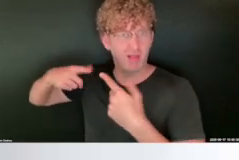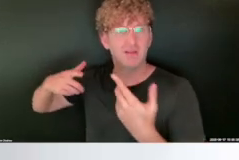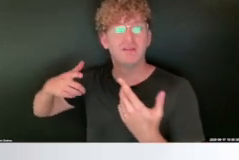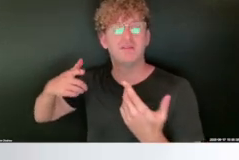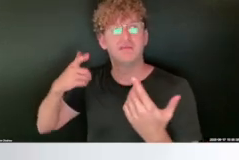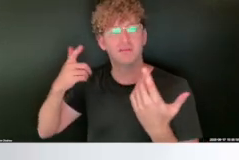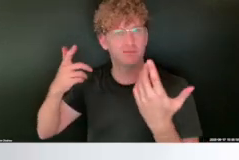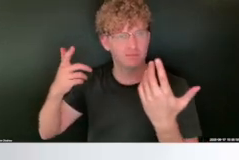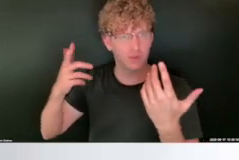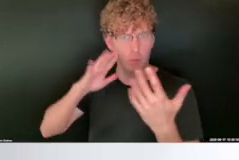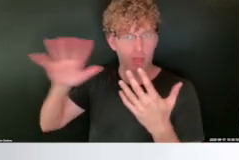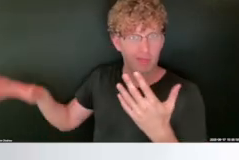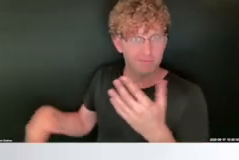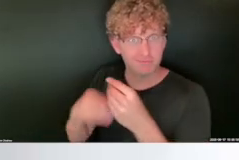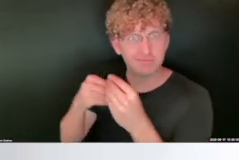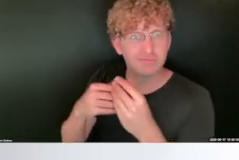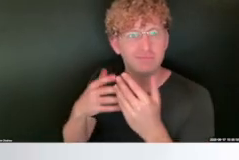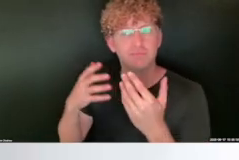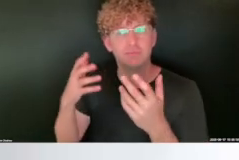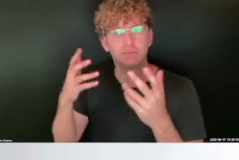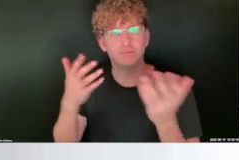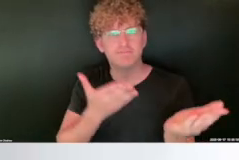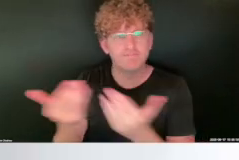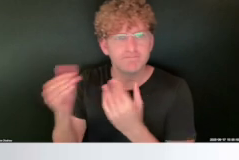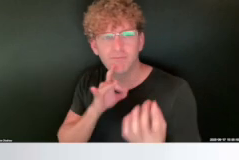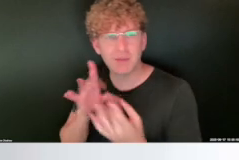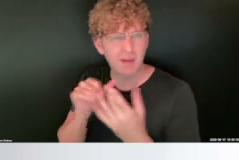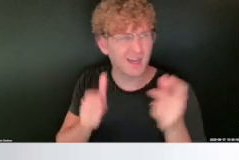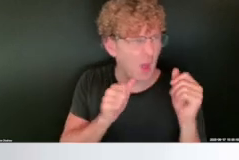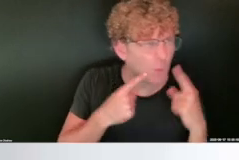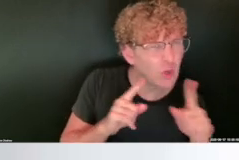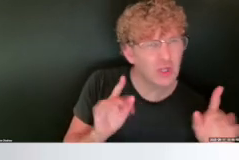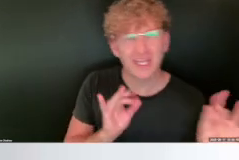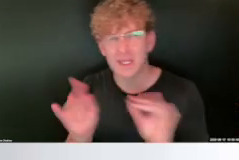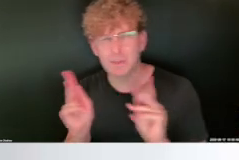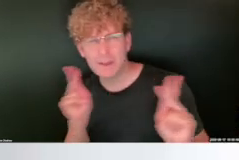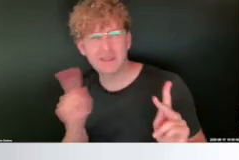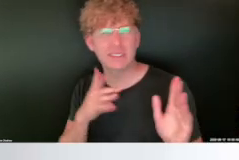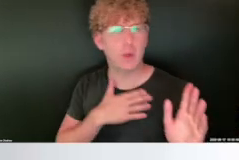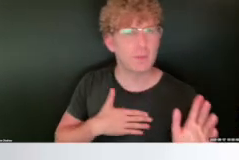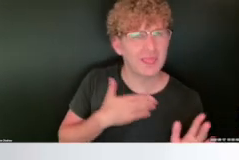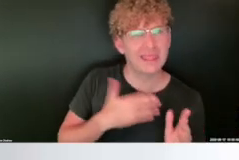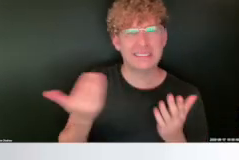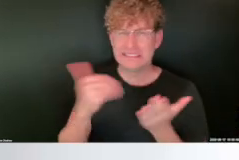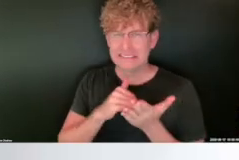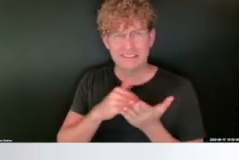take additional input if it's not working, or if people are saying no, please redesign it in this way. Yeah, both. Those